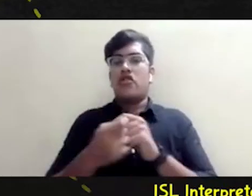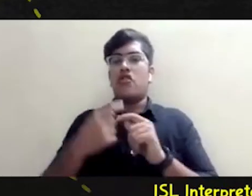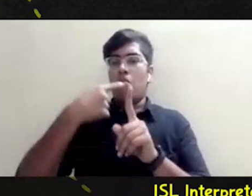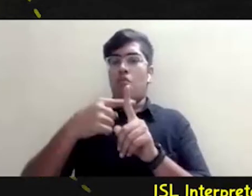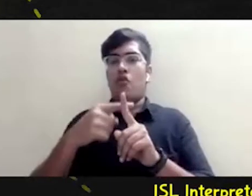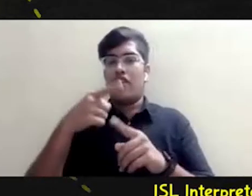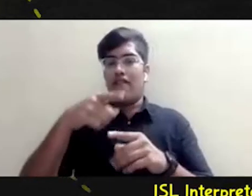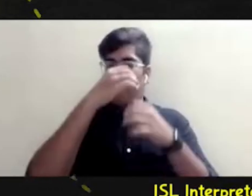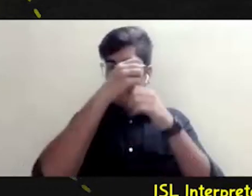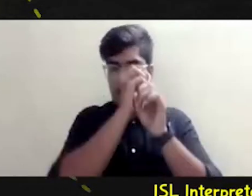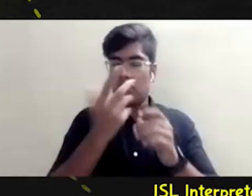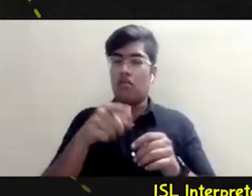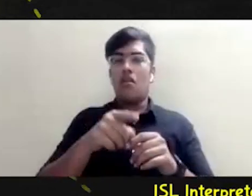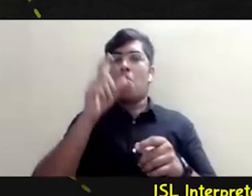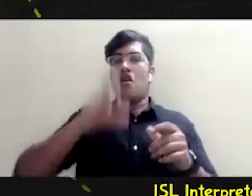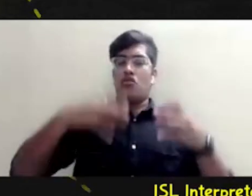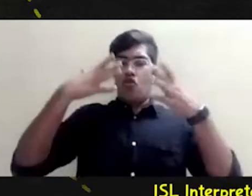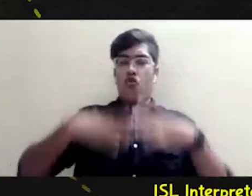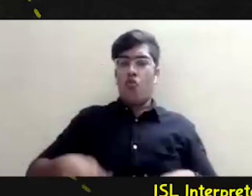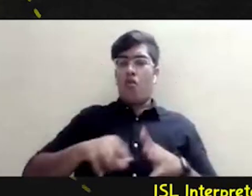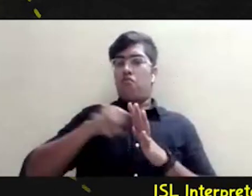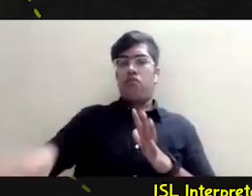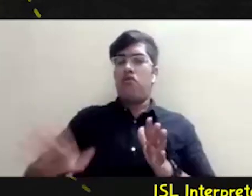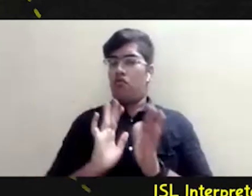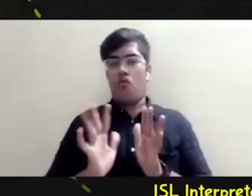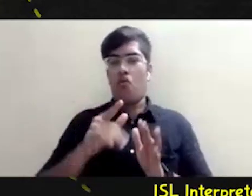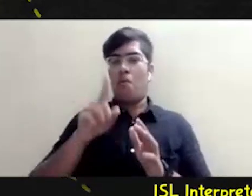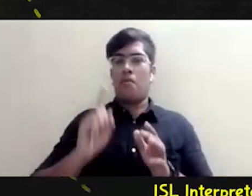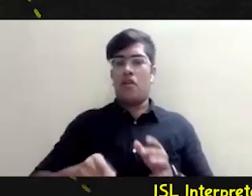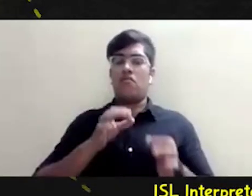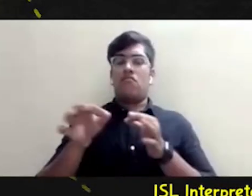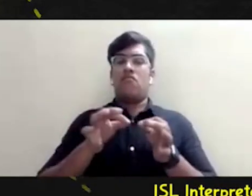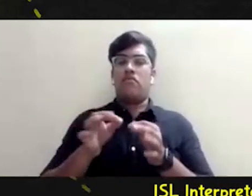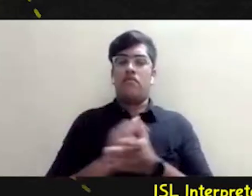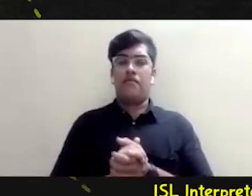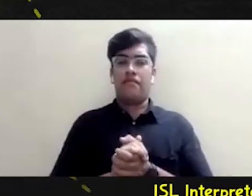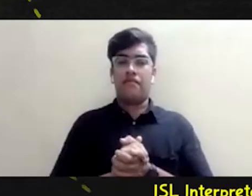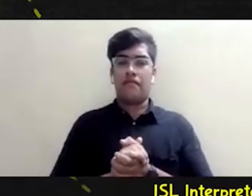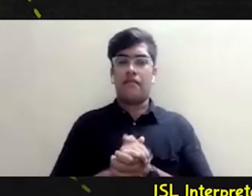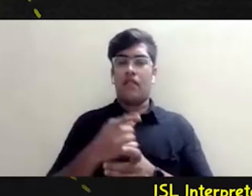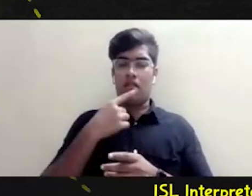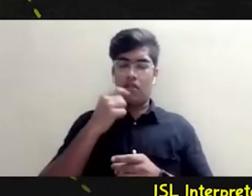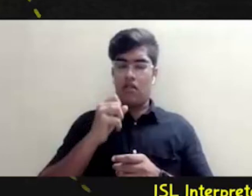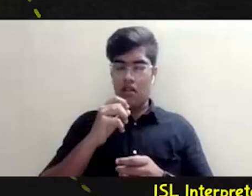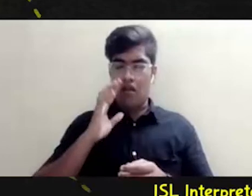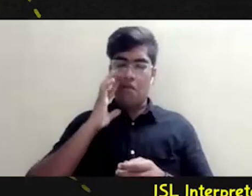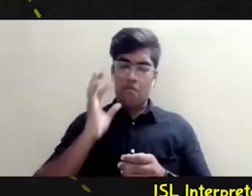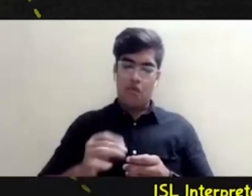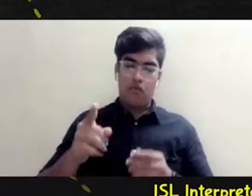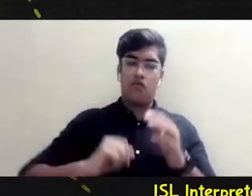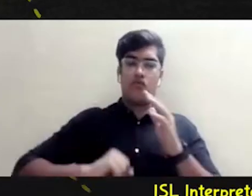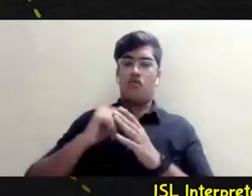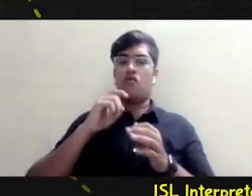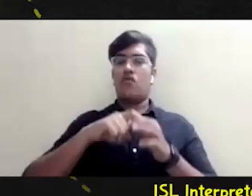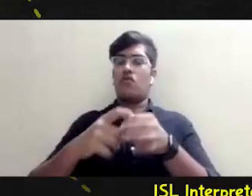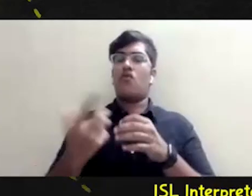lens, doesn't dehumanize the communities? I think that's very, very important. And I think we all need